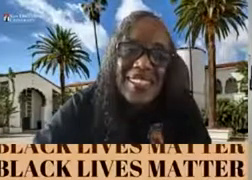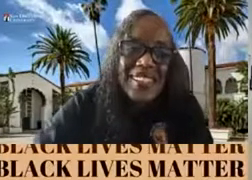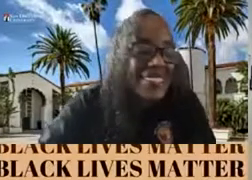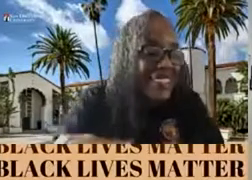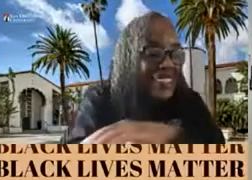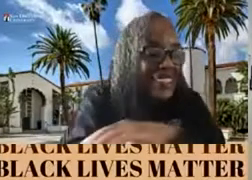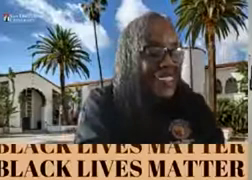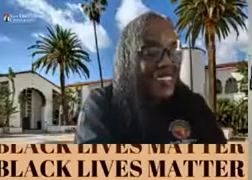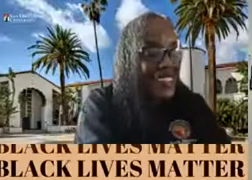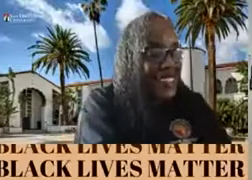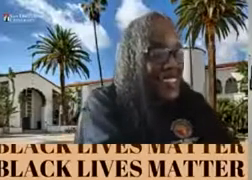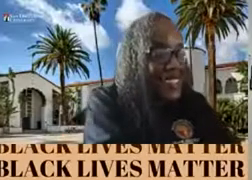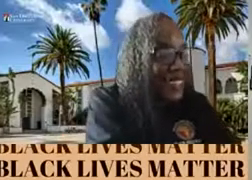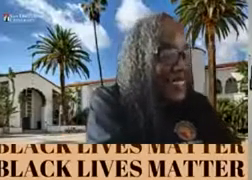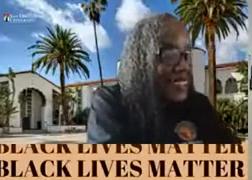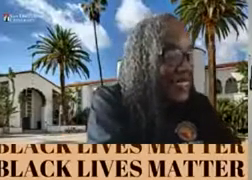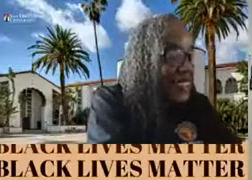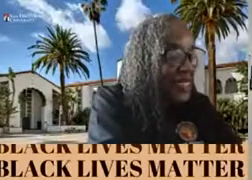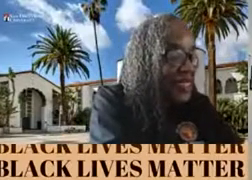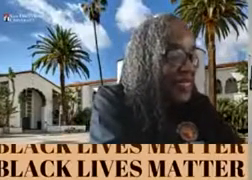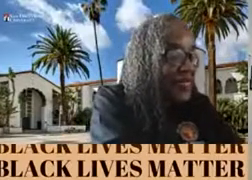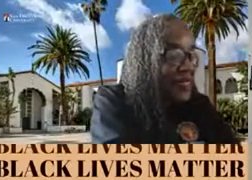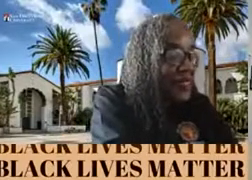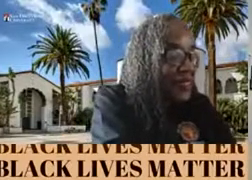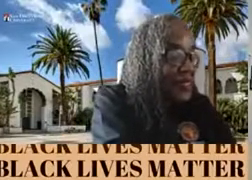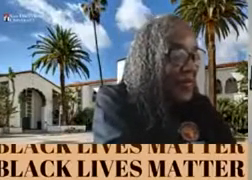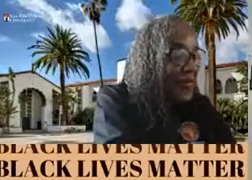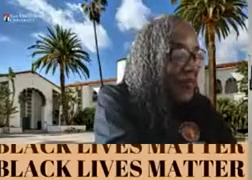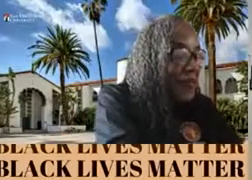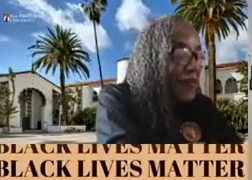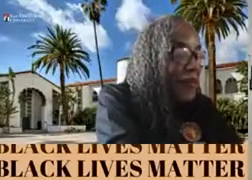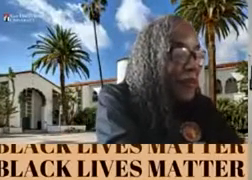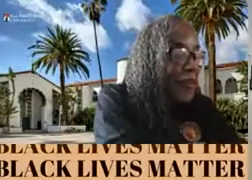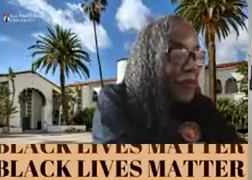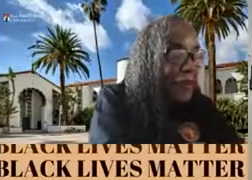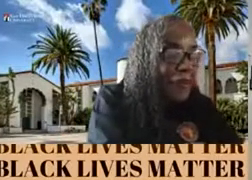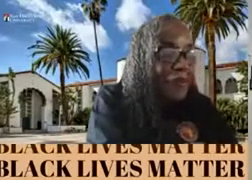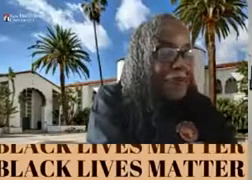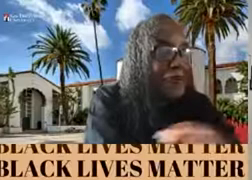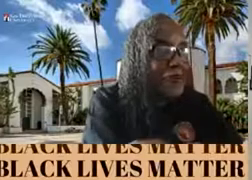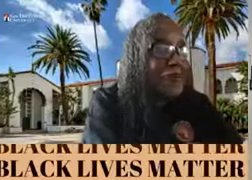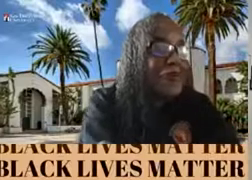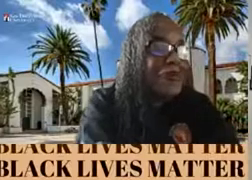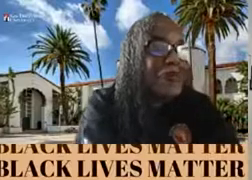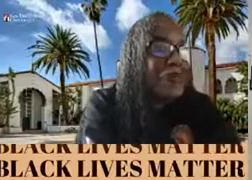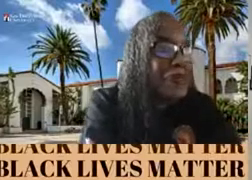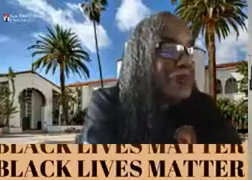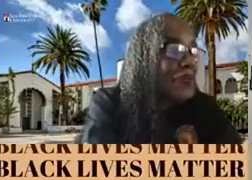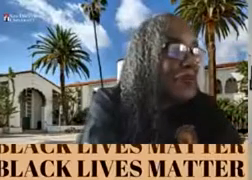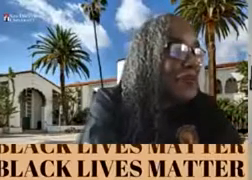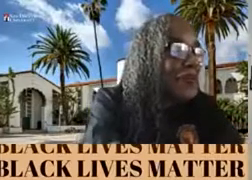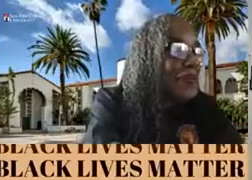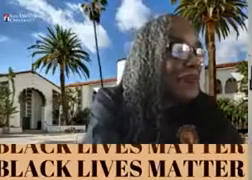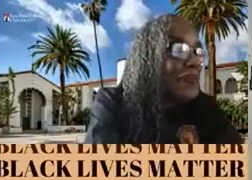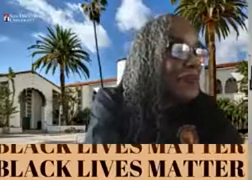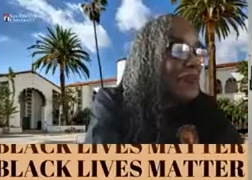name is Shaki Moore. I'm a second year communications major. Right now, I sit as an academic coach